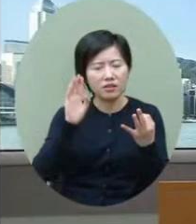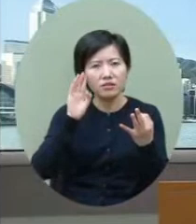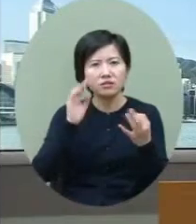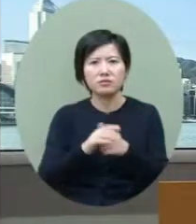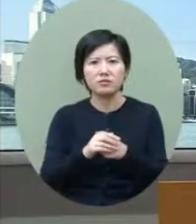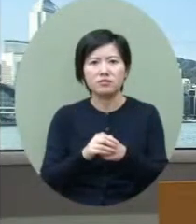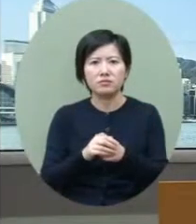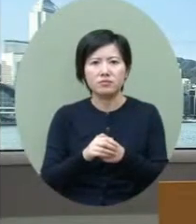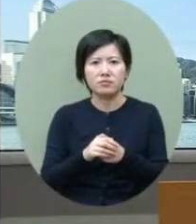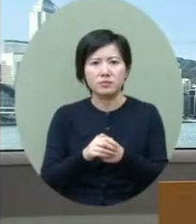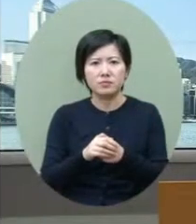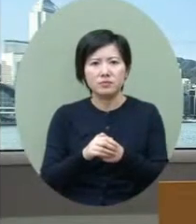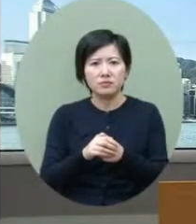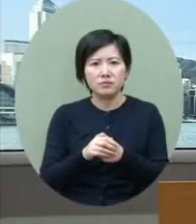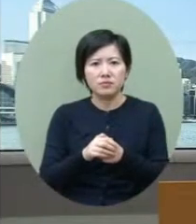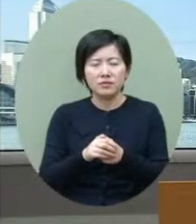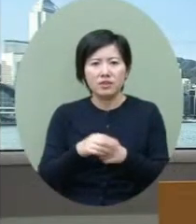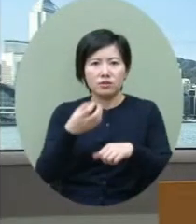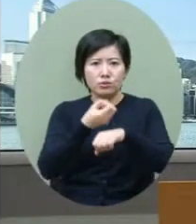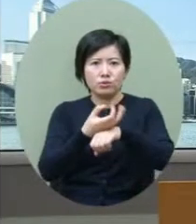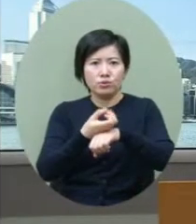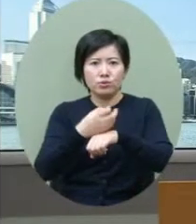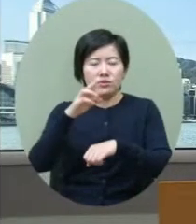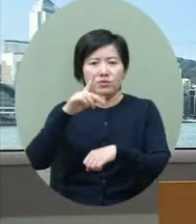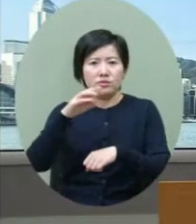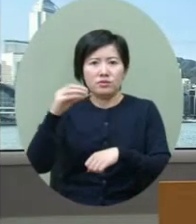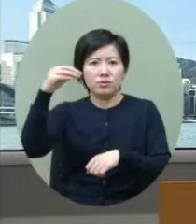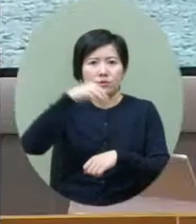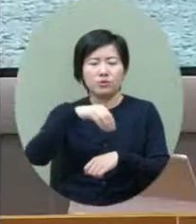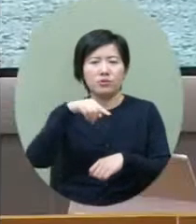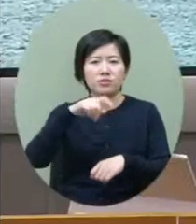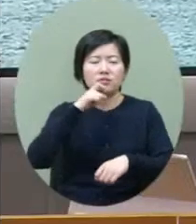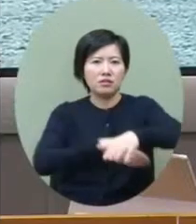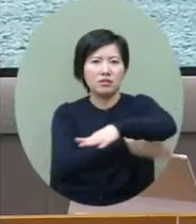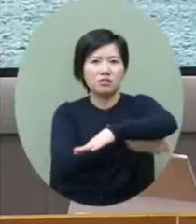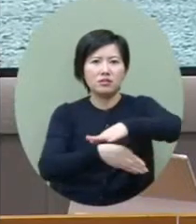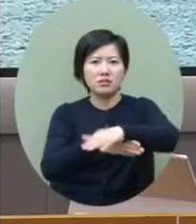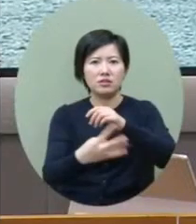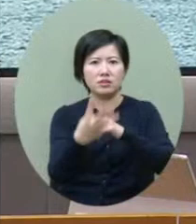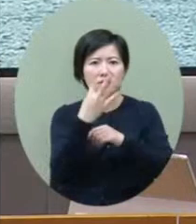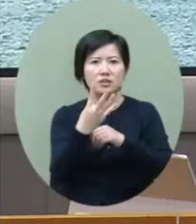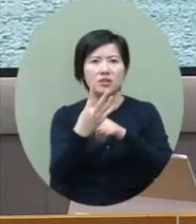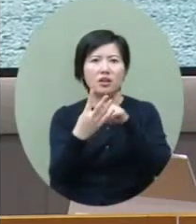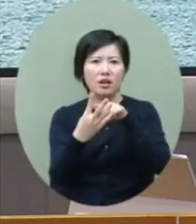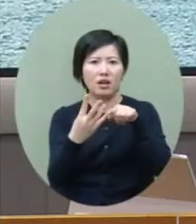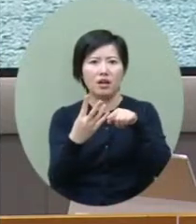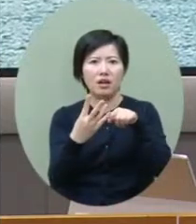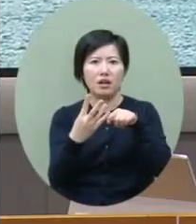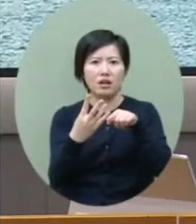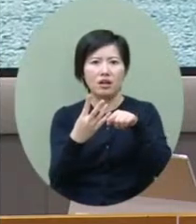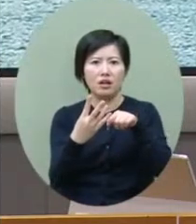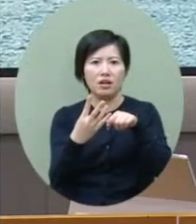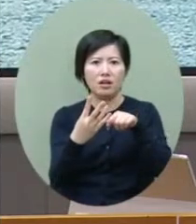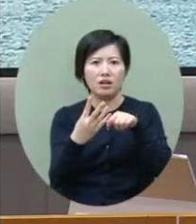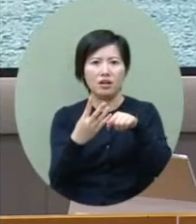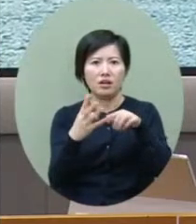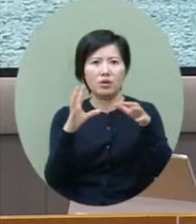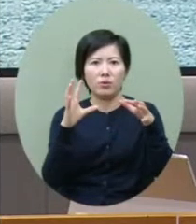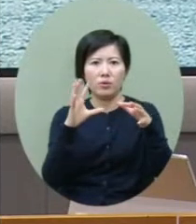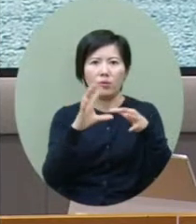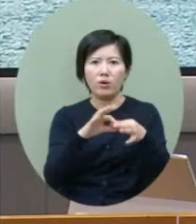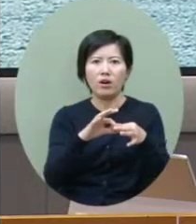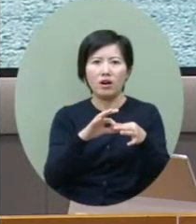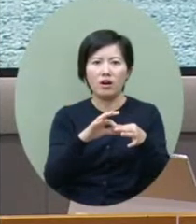Let me first answer the first 2 questions. For Lok Yeung Shan Estate, 4 units, a total